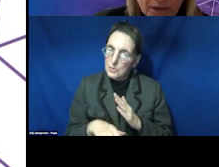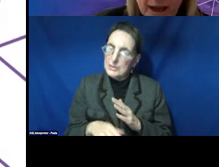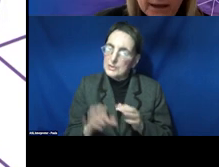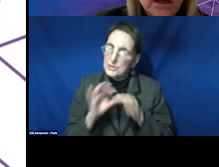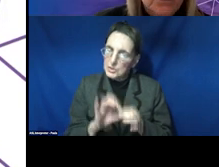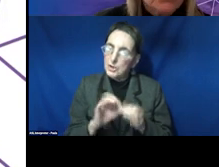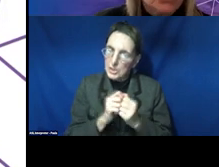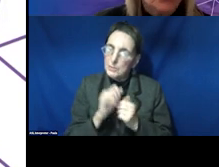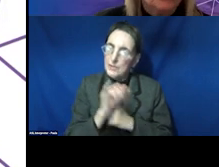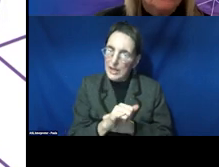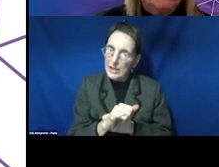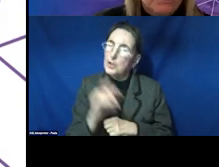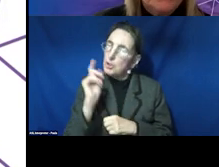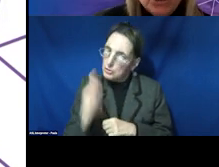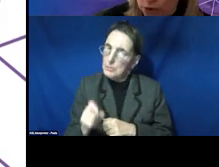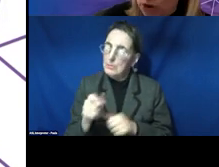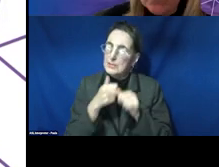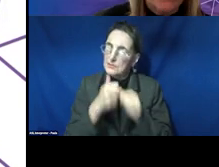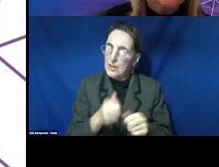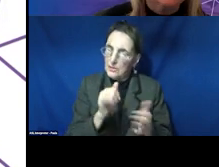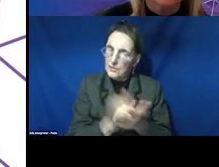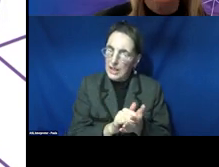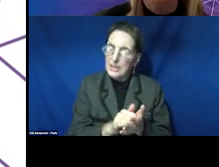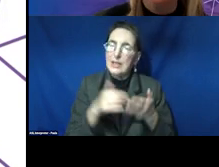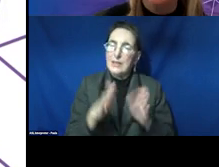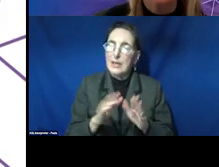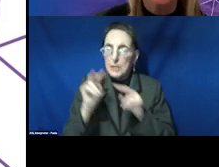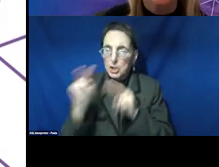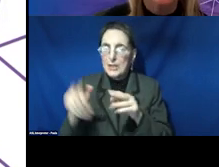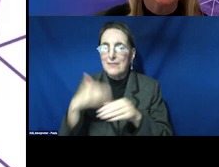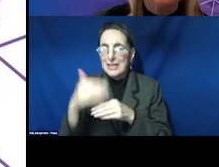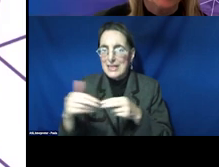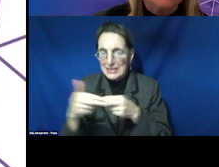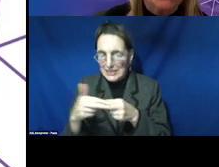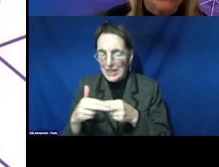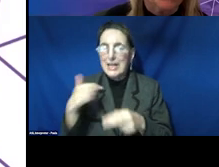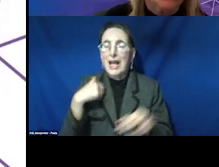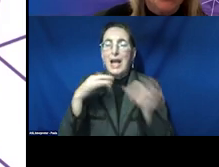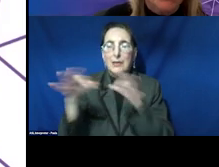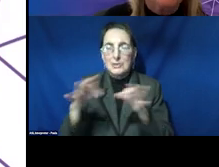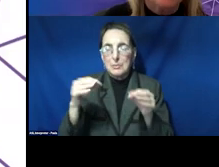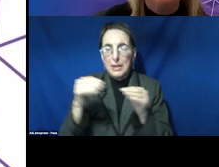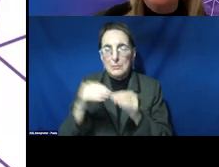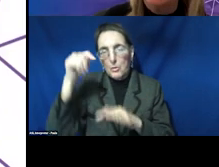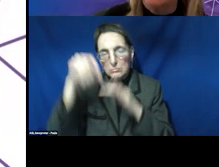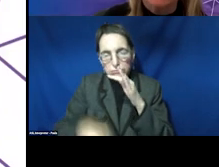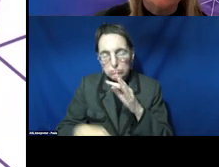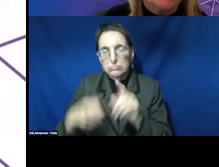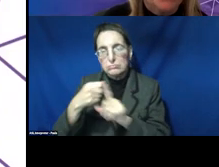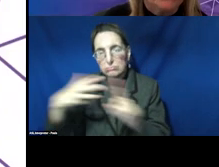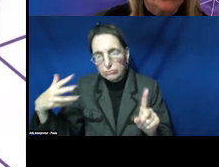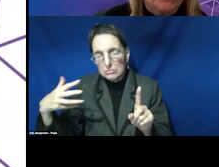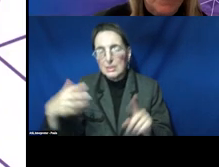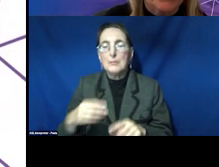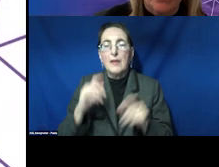associated with that. So let me turn to the next slide, and we're going to go into more detail about what changes have